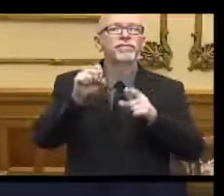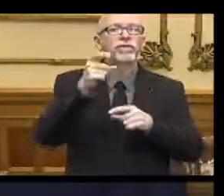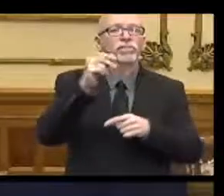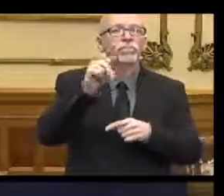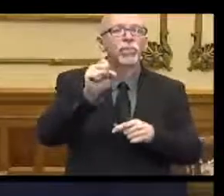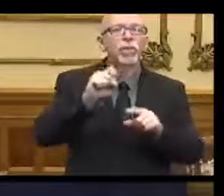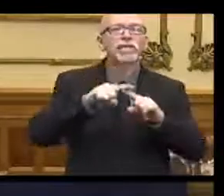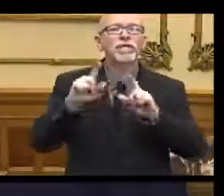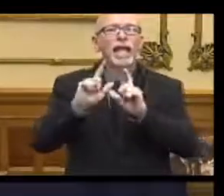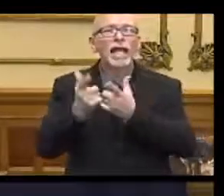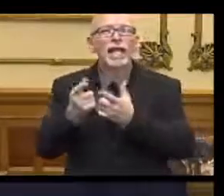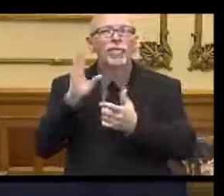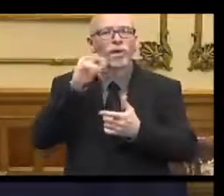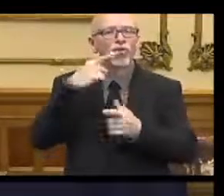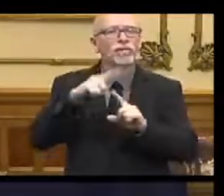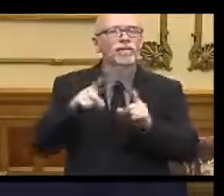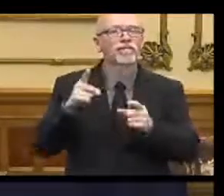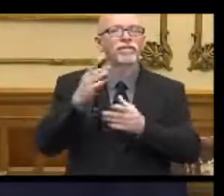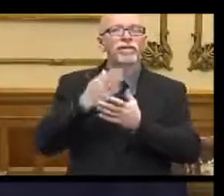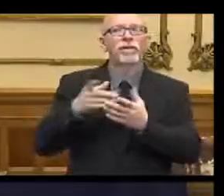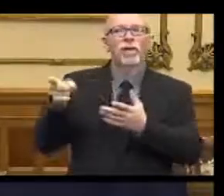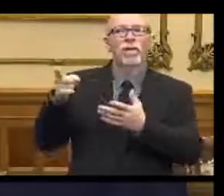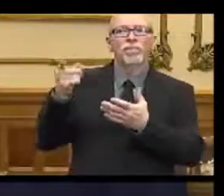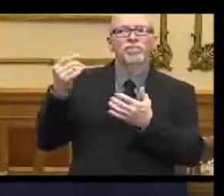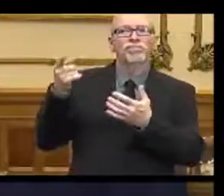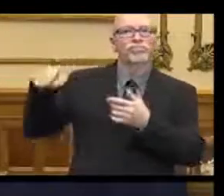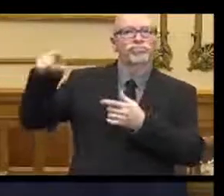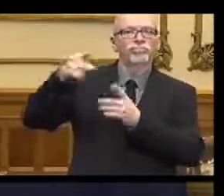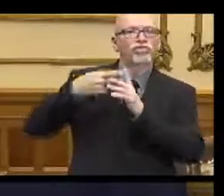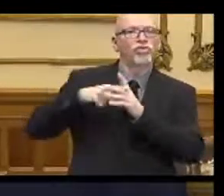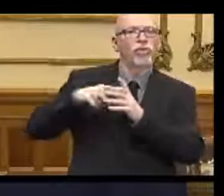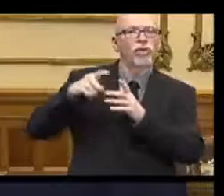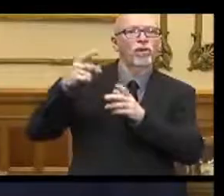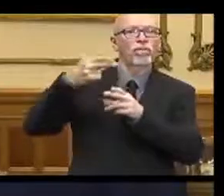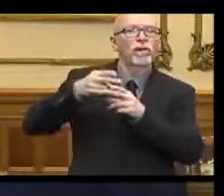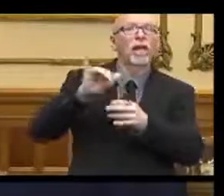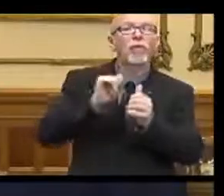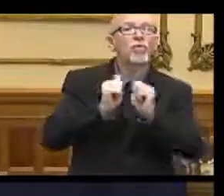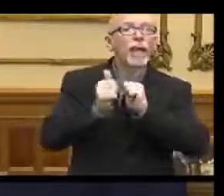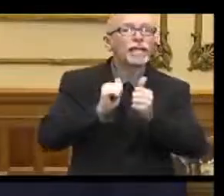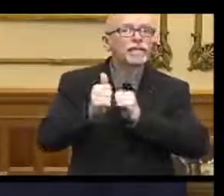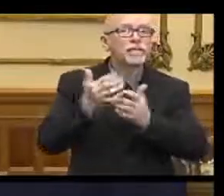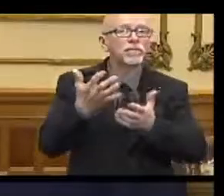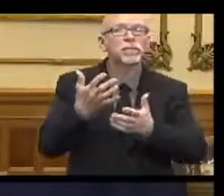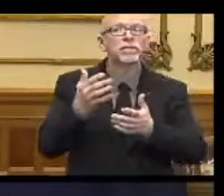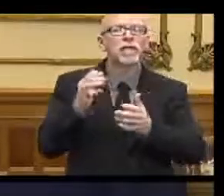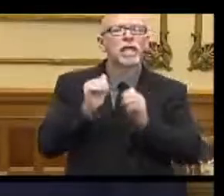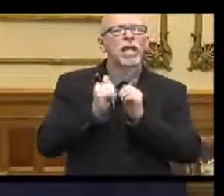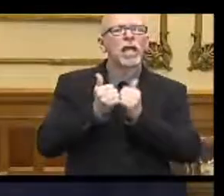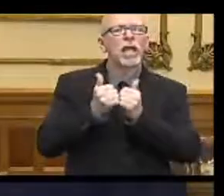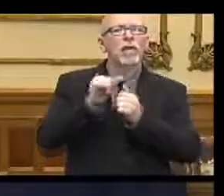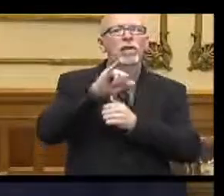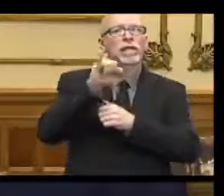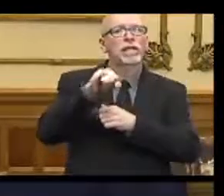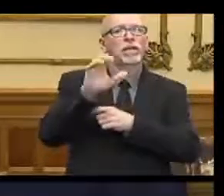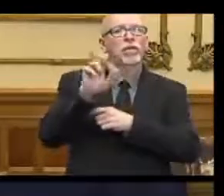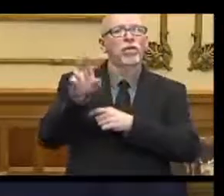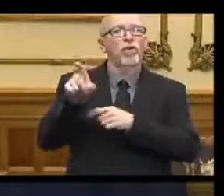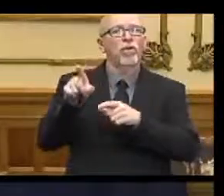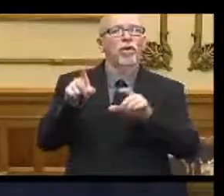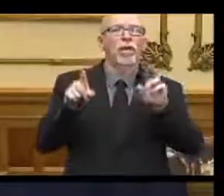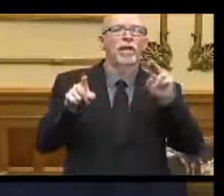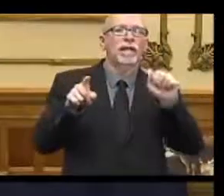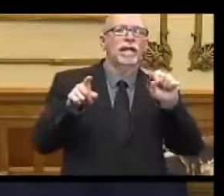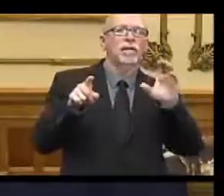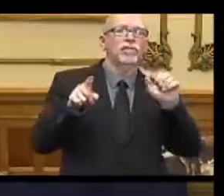leagues themselves. They're already starting to weigh in. So if you're talking about racing, how is IndyCar different than NASCAR? If you're